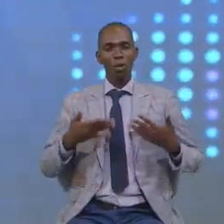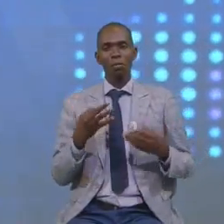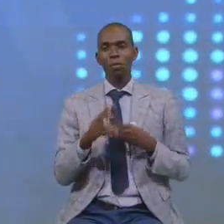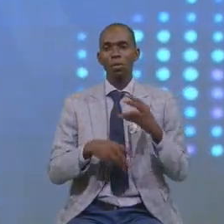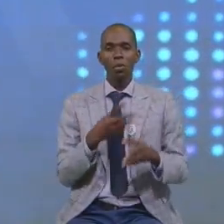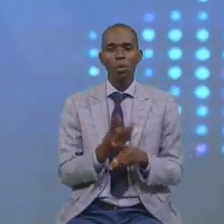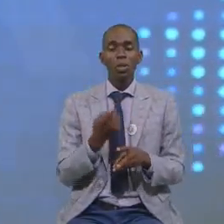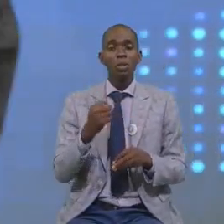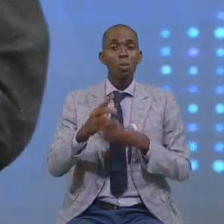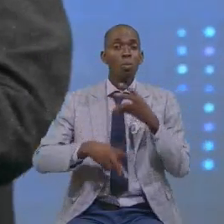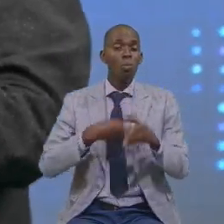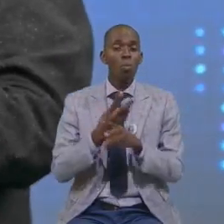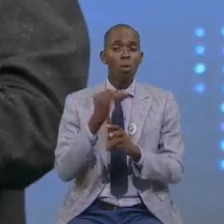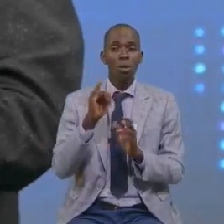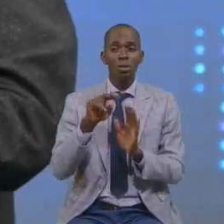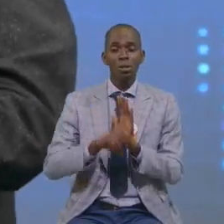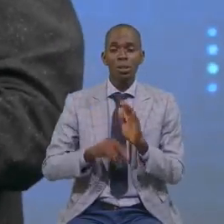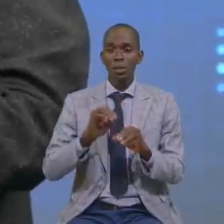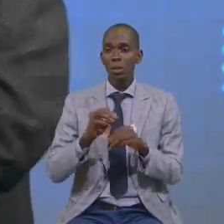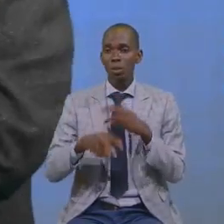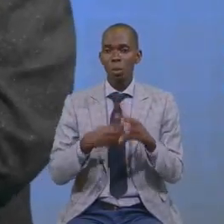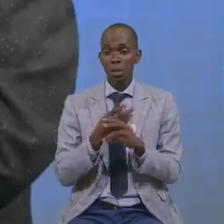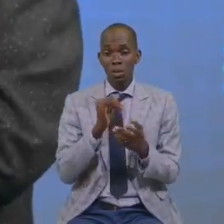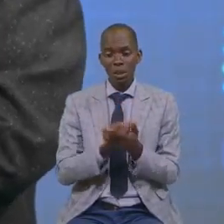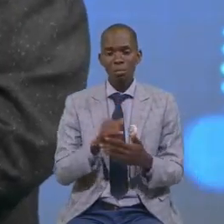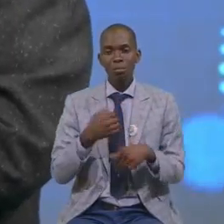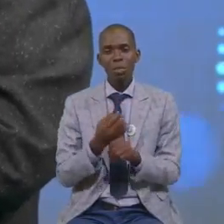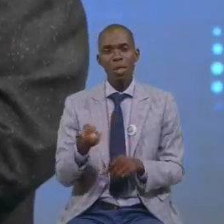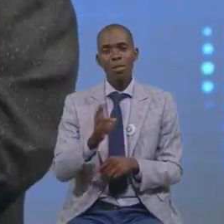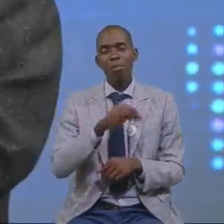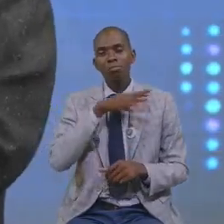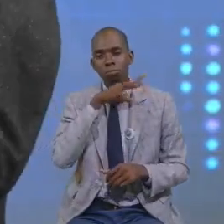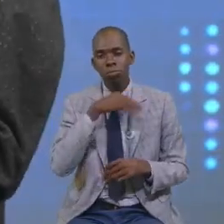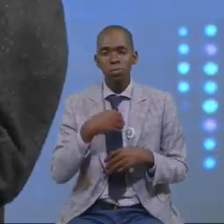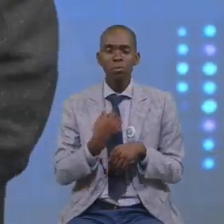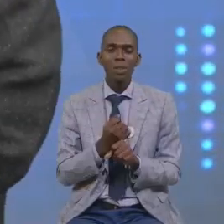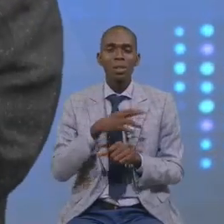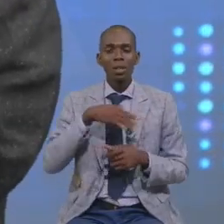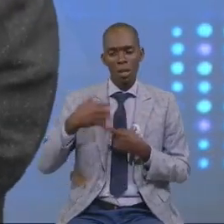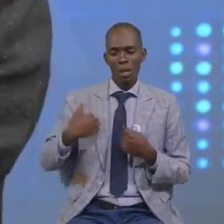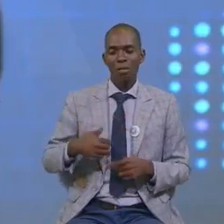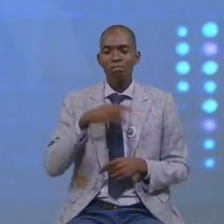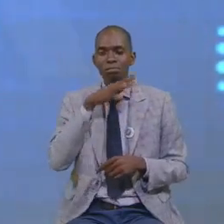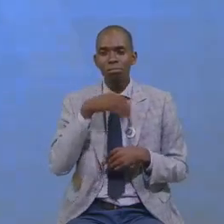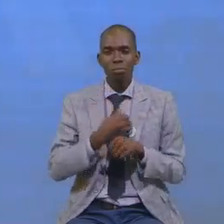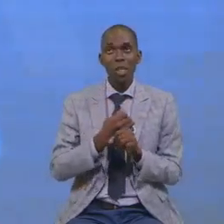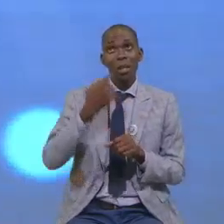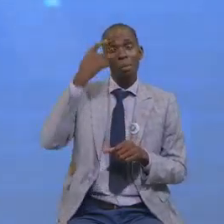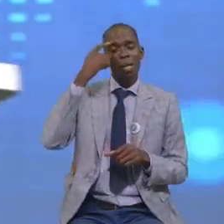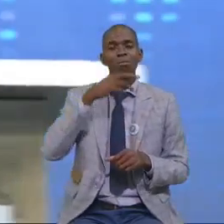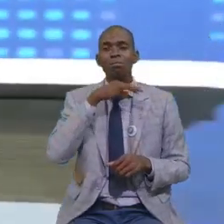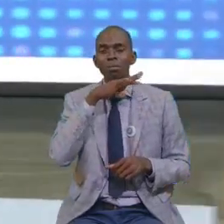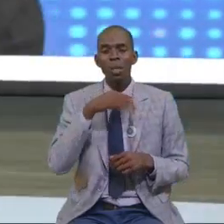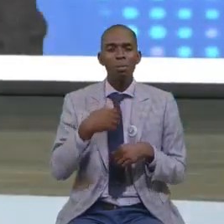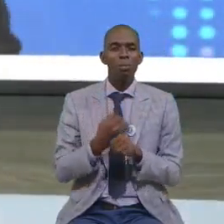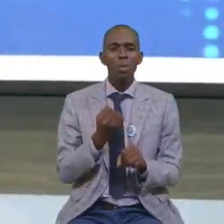in the world, and that pollutes them. It pollutes their heart, it pollutes their mind, it pollutes